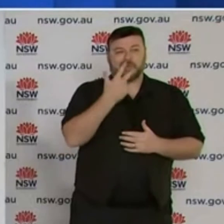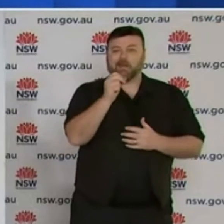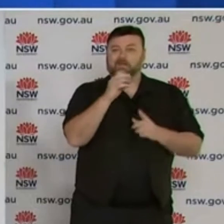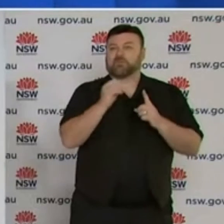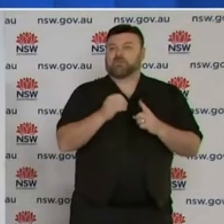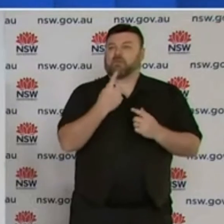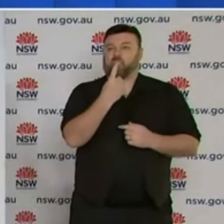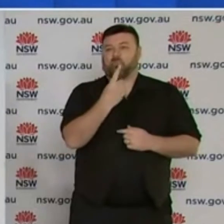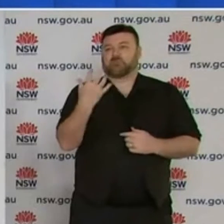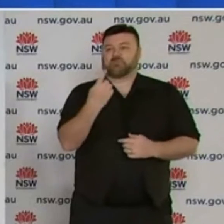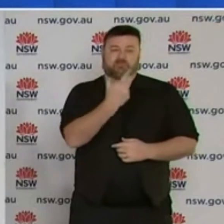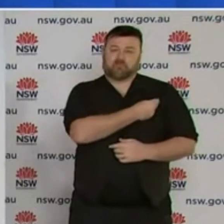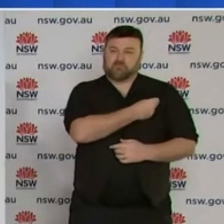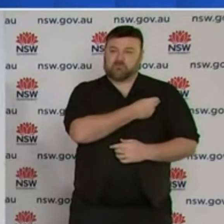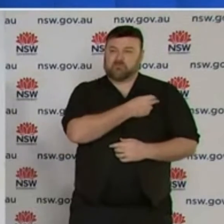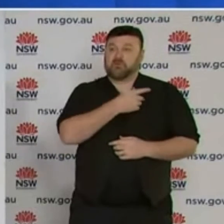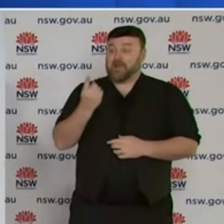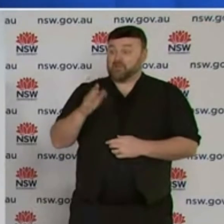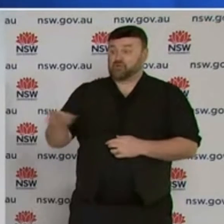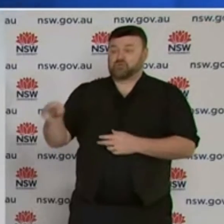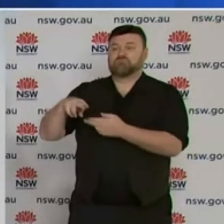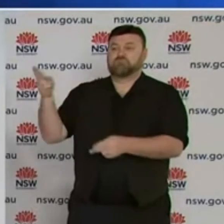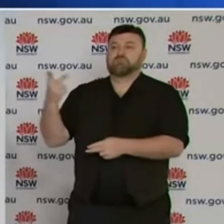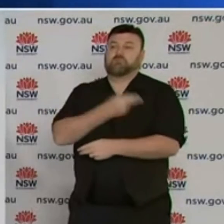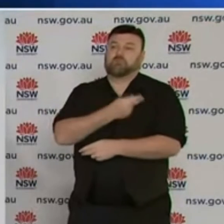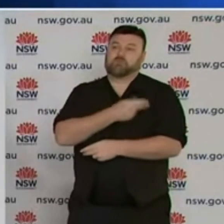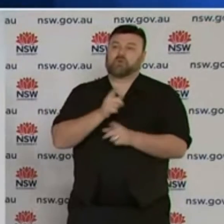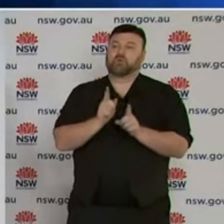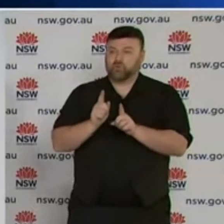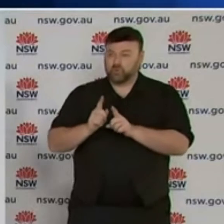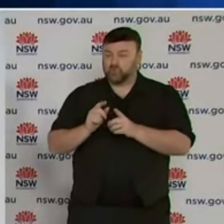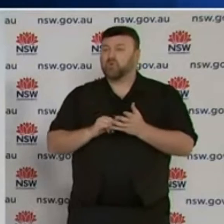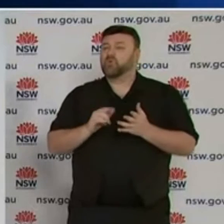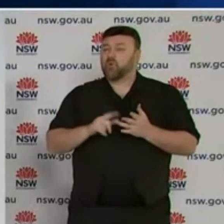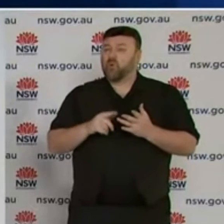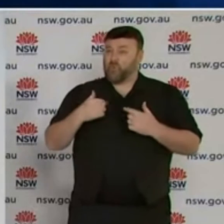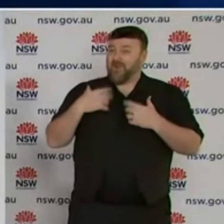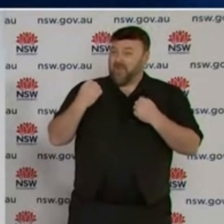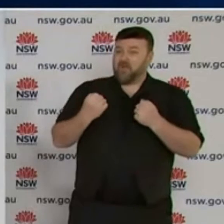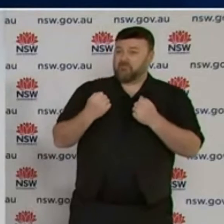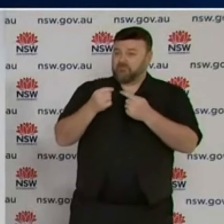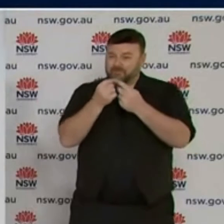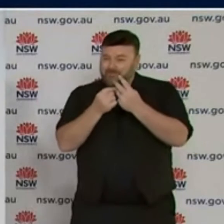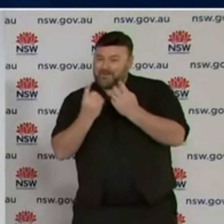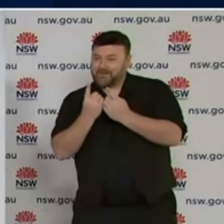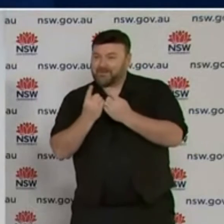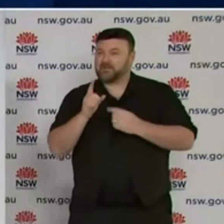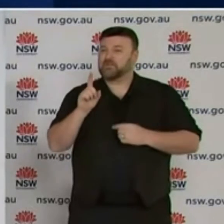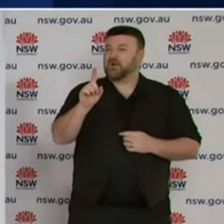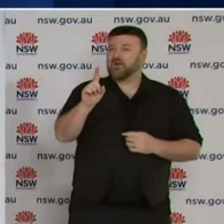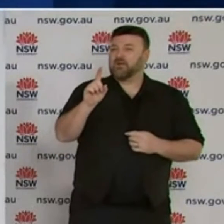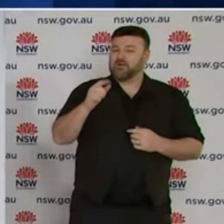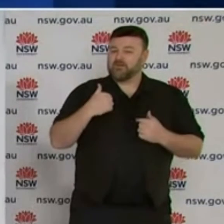15-year-old children being vaccinated, a high rate of that cohort vaccinated as well. So there's a few buffers in there for us. But I don't want to gild the lily.